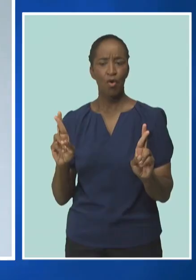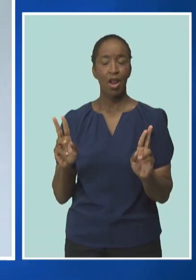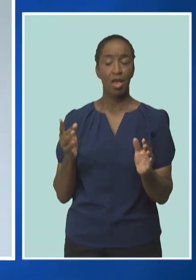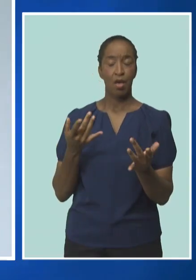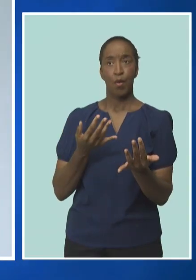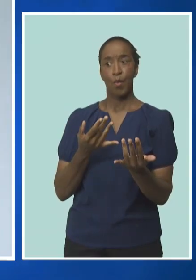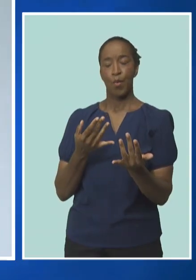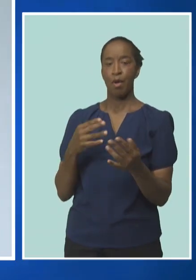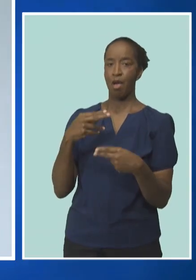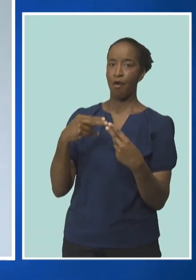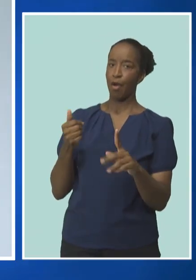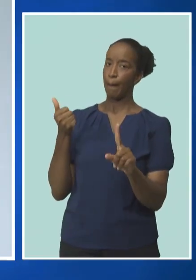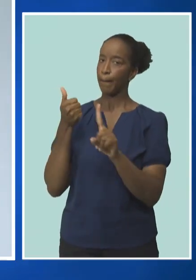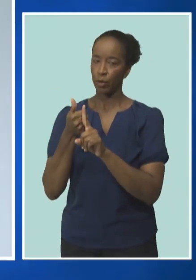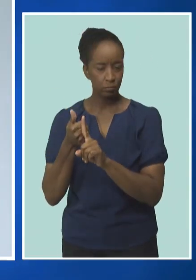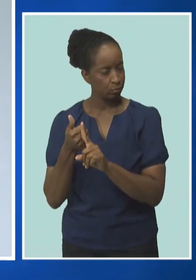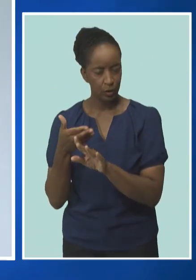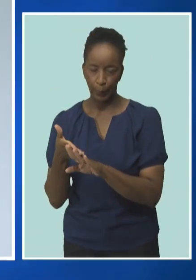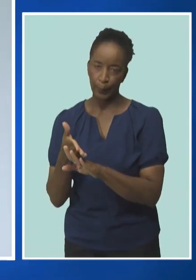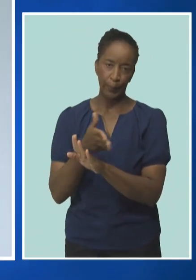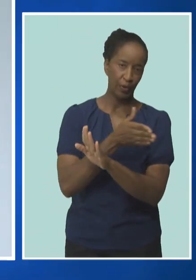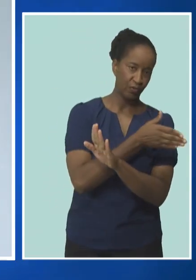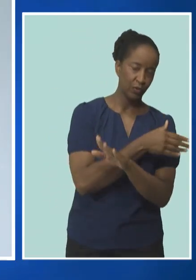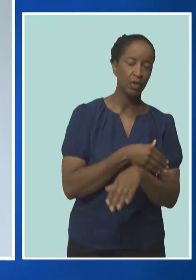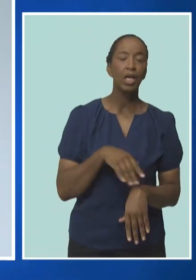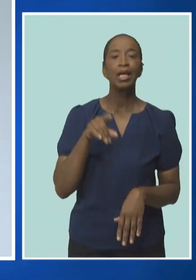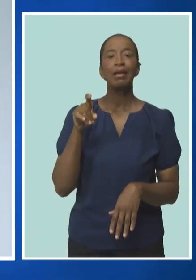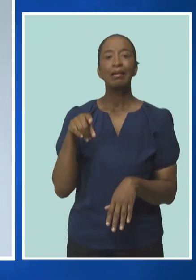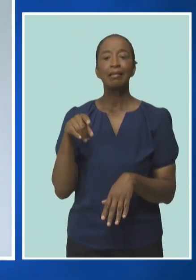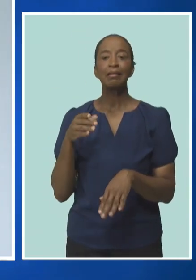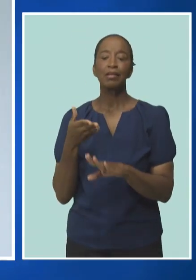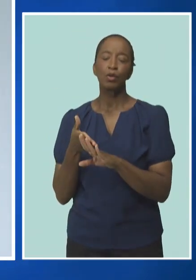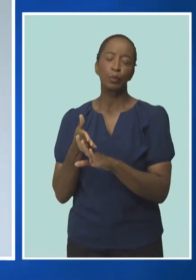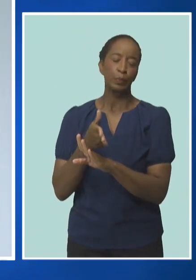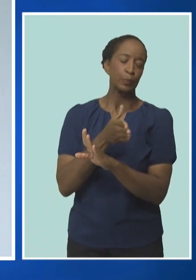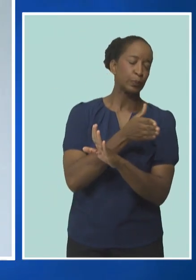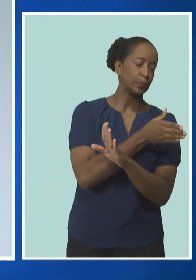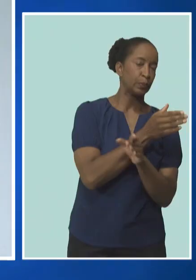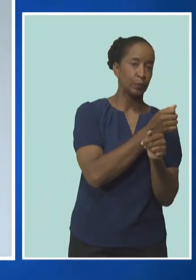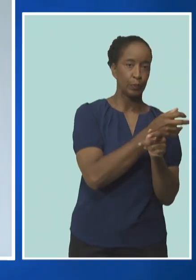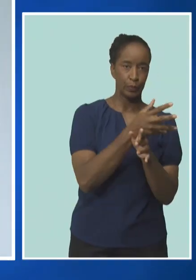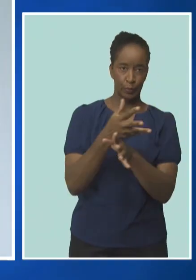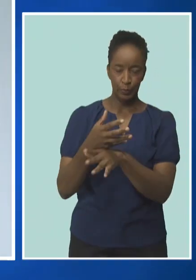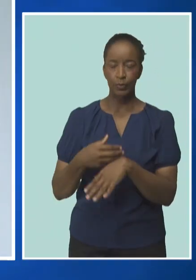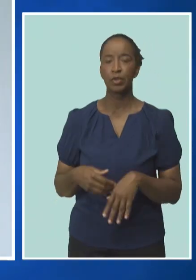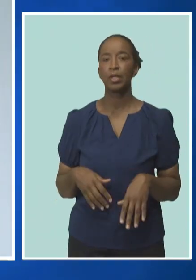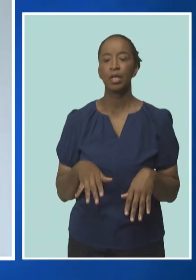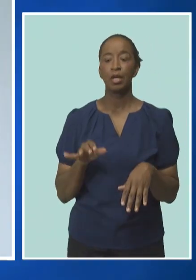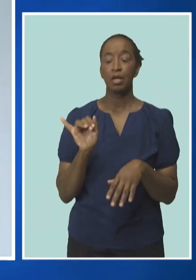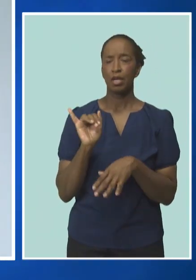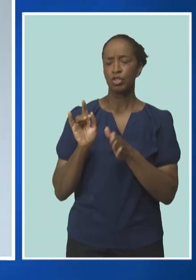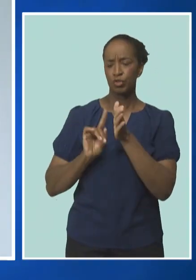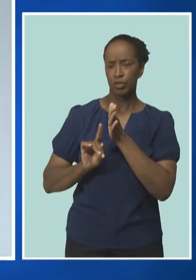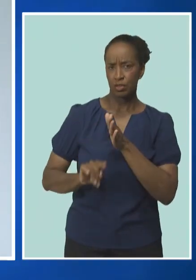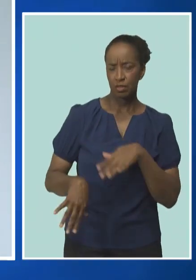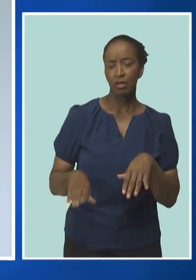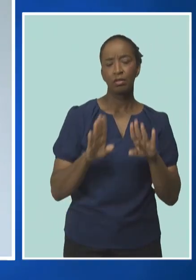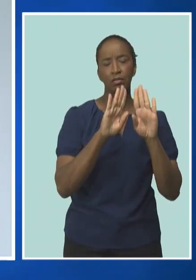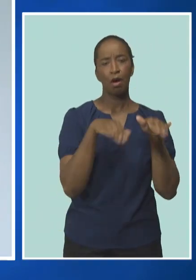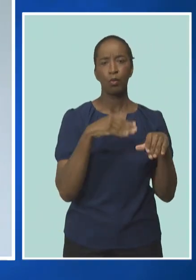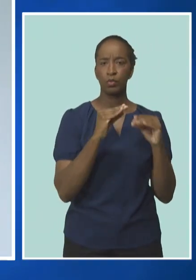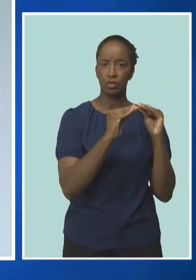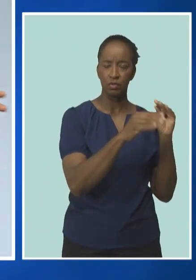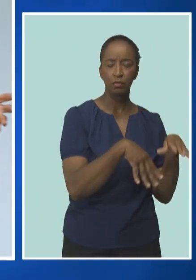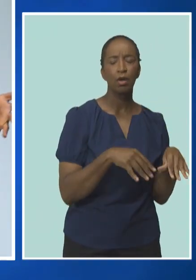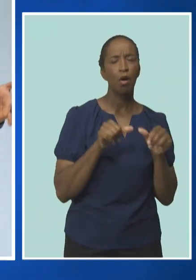hazard. Aline also says early preparation, checking insurance, reinforcing homes and staying informed